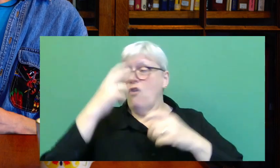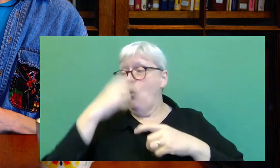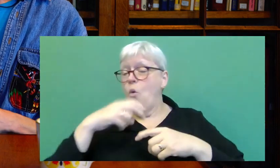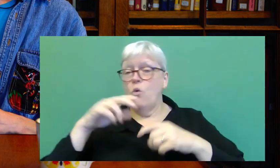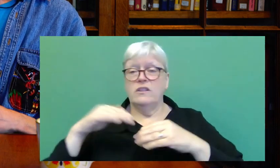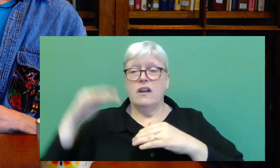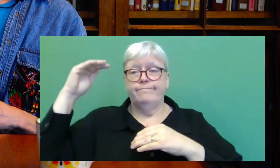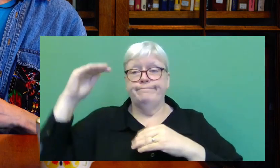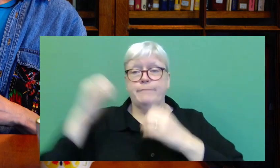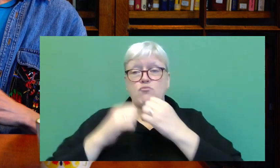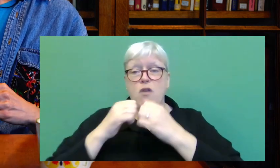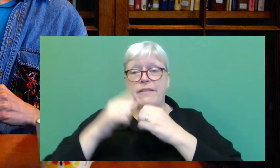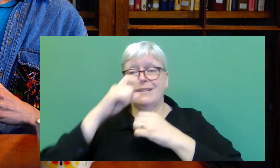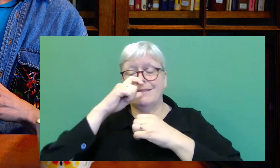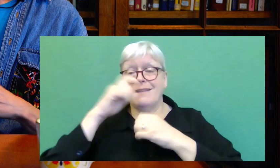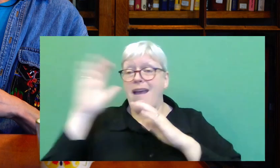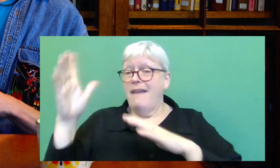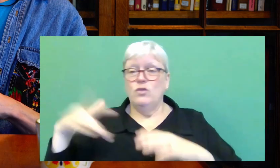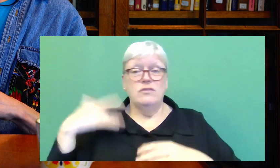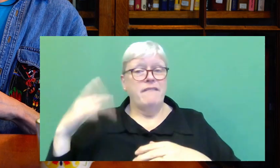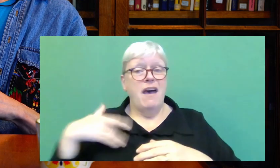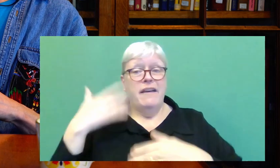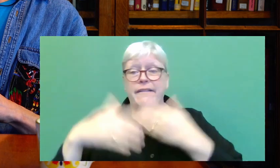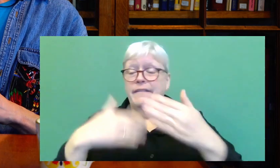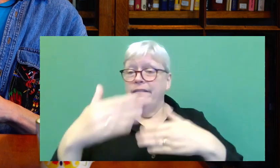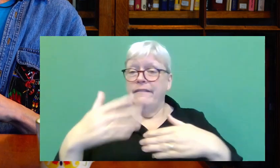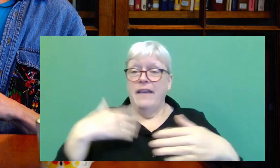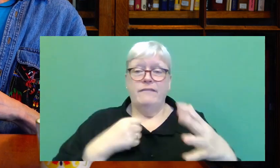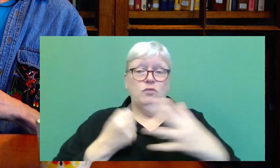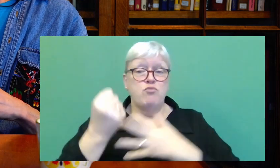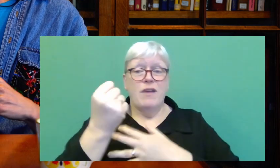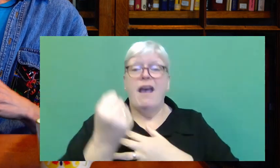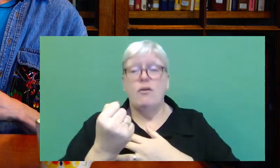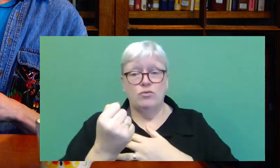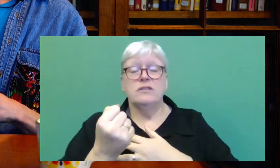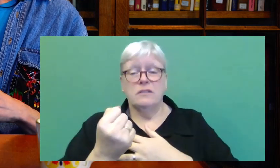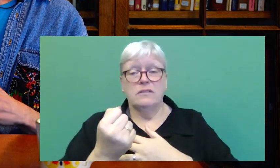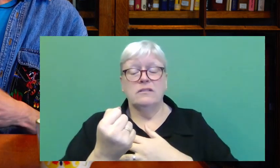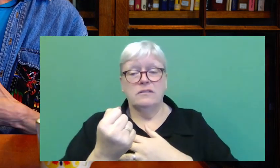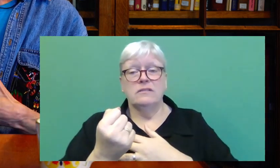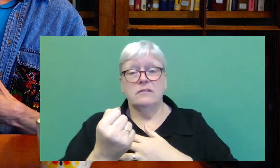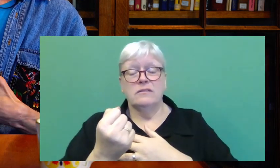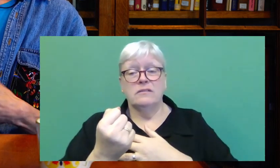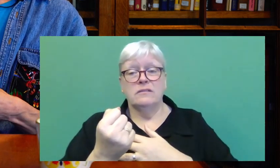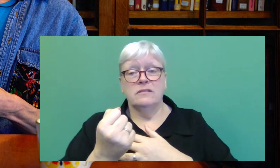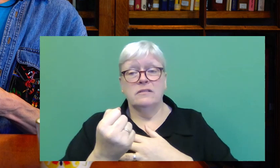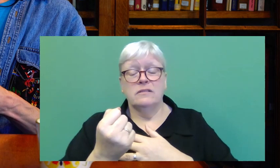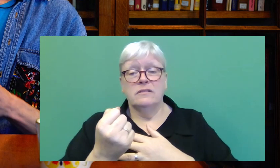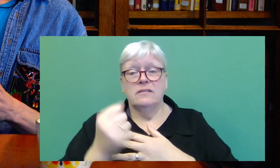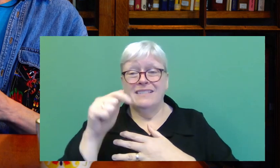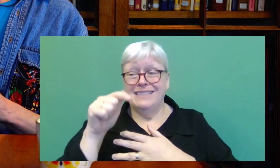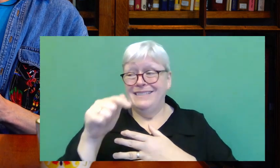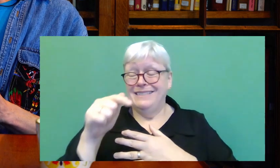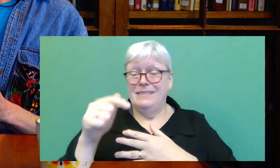do have to break out of that paradigm that has been enforced upon you if it doesn't feel comfortable for you, and